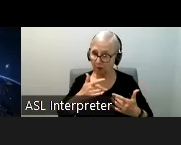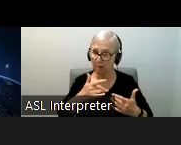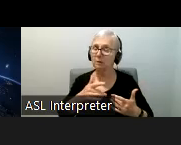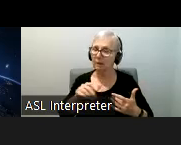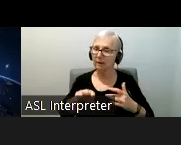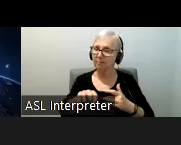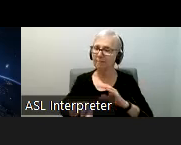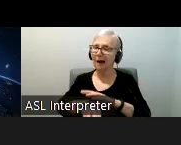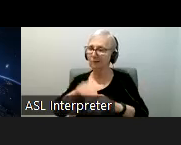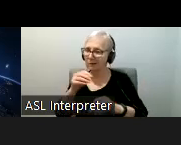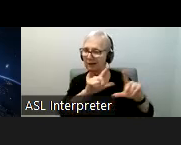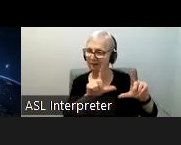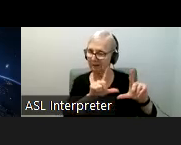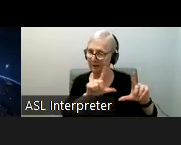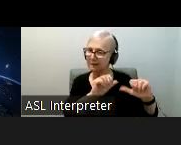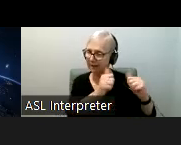coming to us,